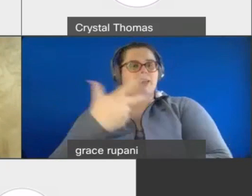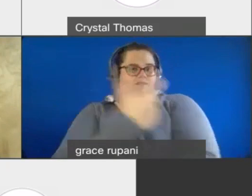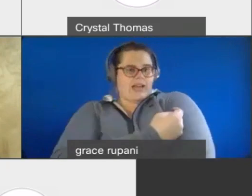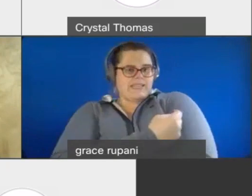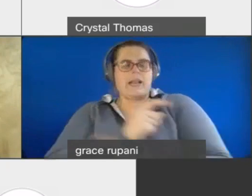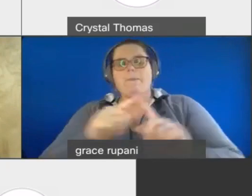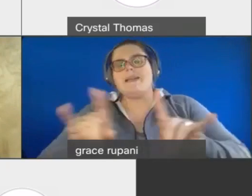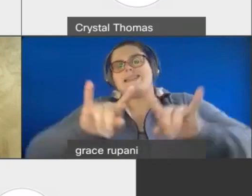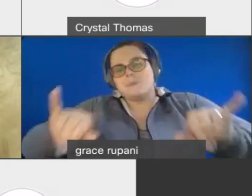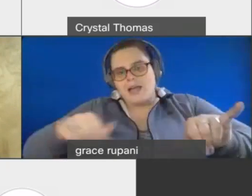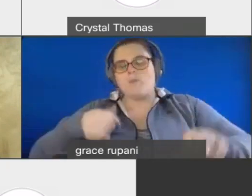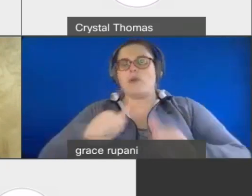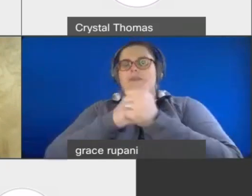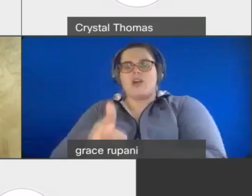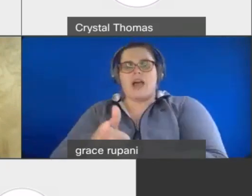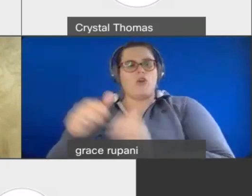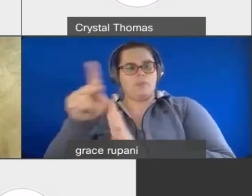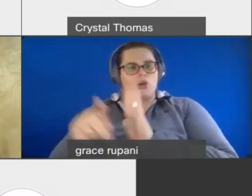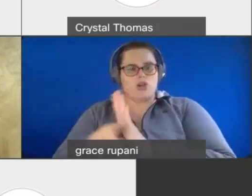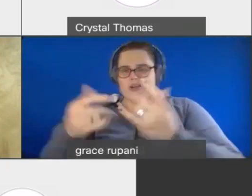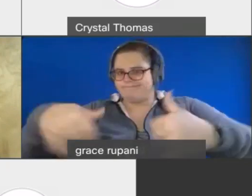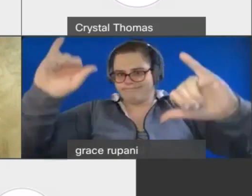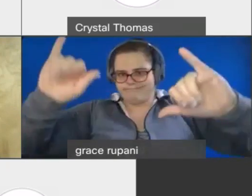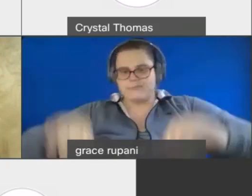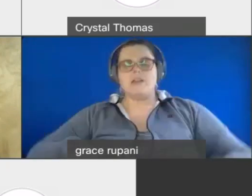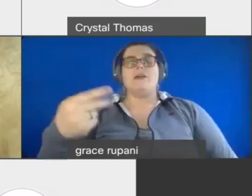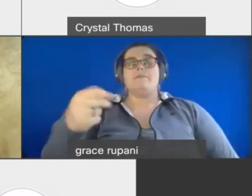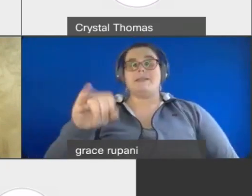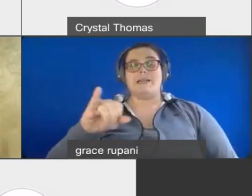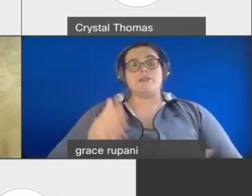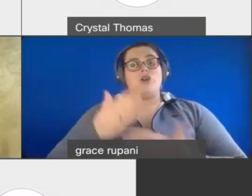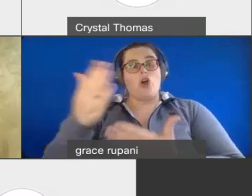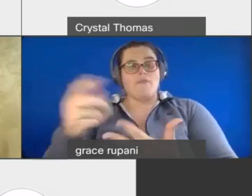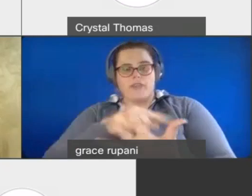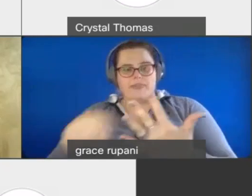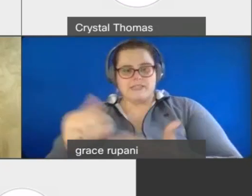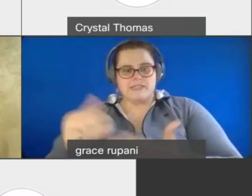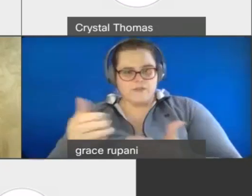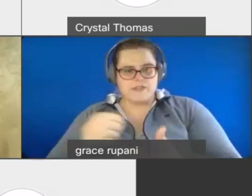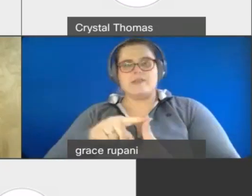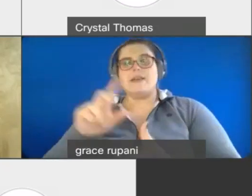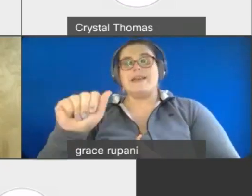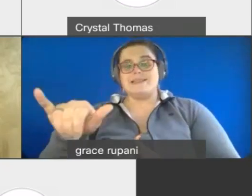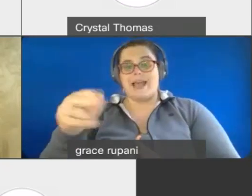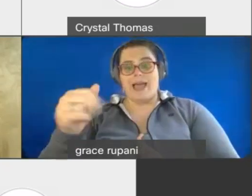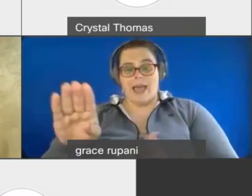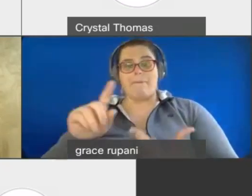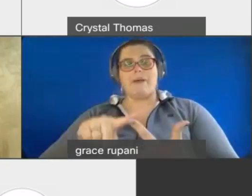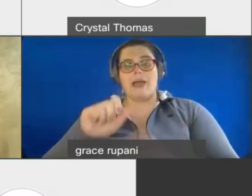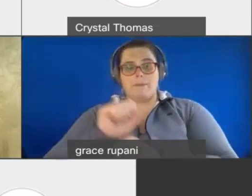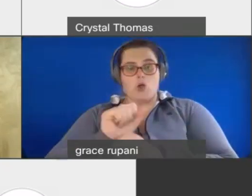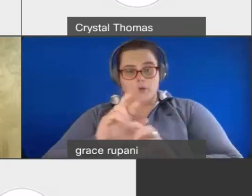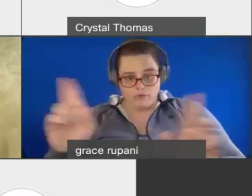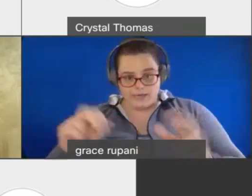safety precautions. PSI is currently offering the following services: day habilitation, employment readiness,